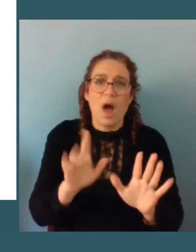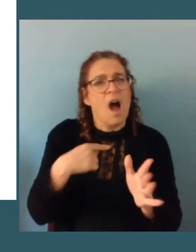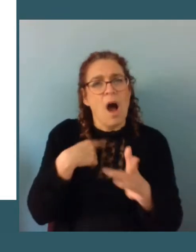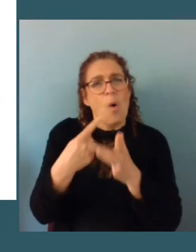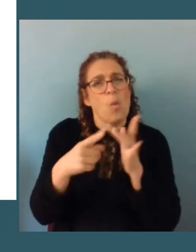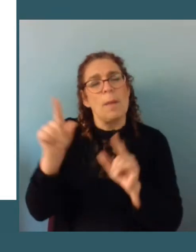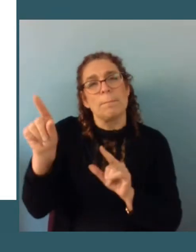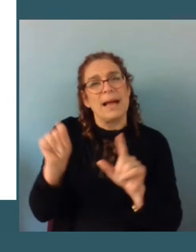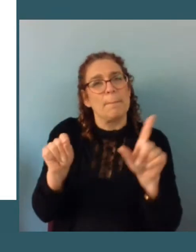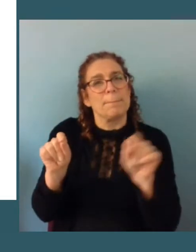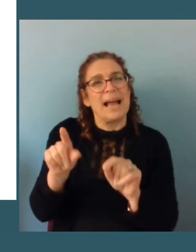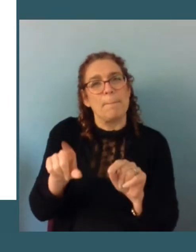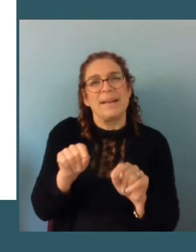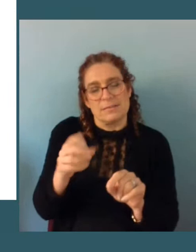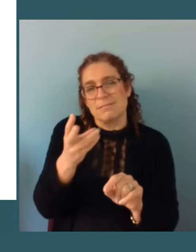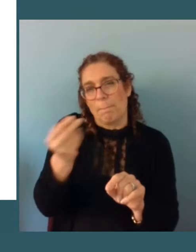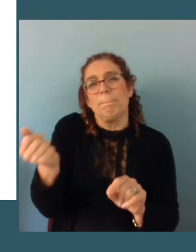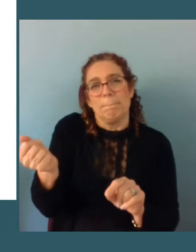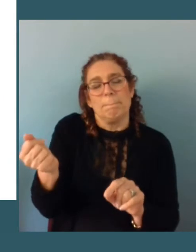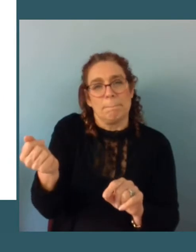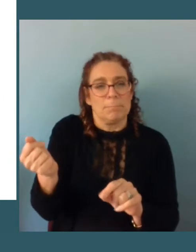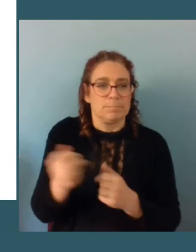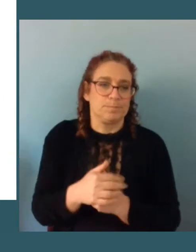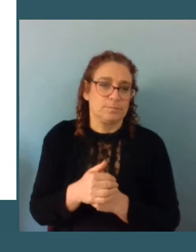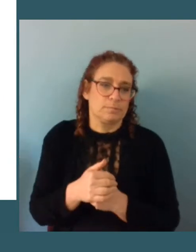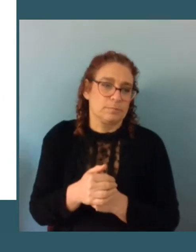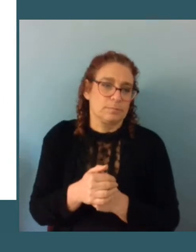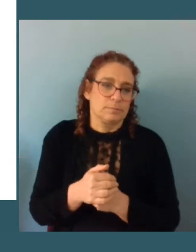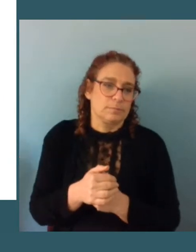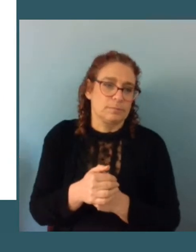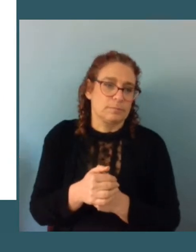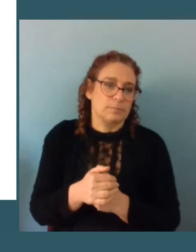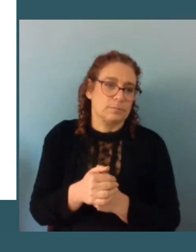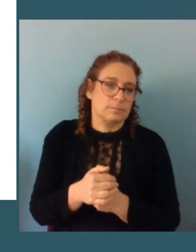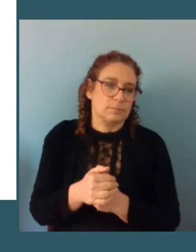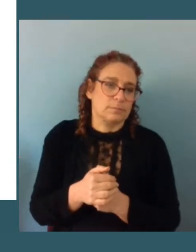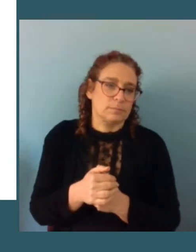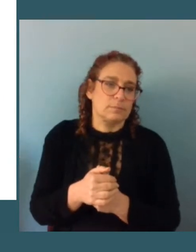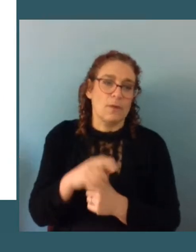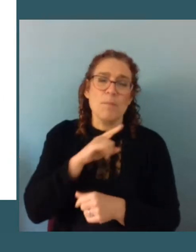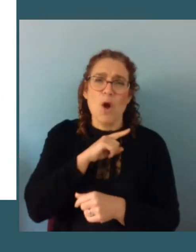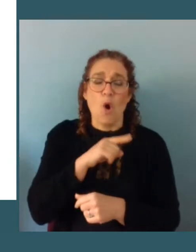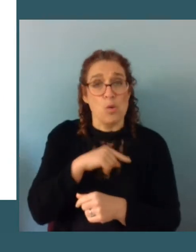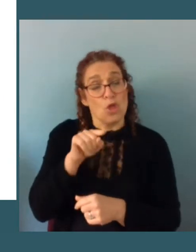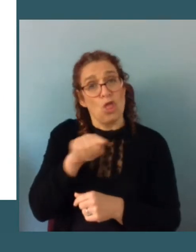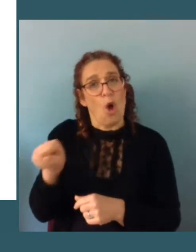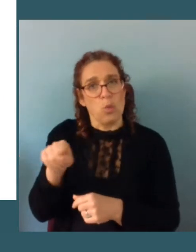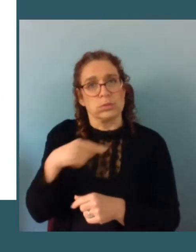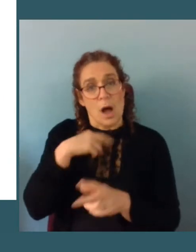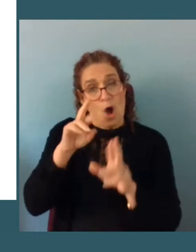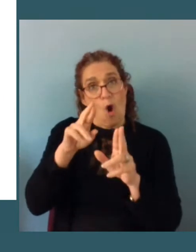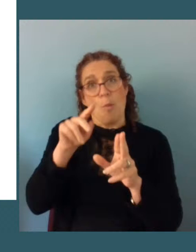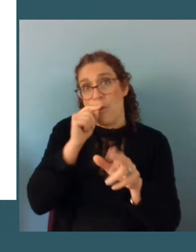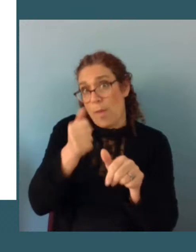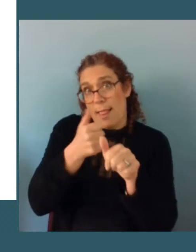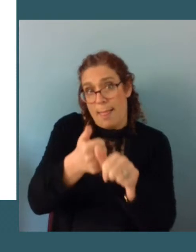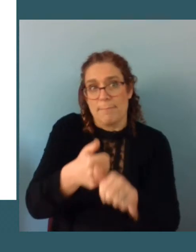picked on a few things that we as clinicians can make a difference on, and I hope that is useful to you.